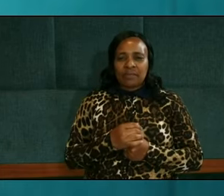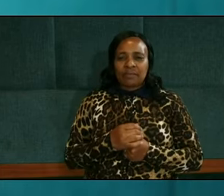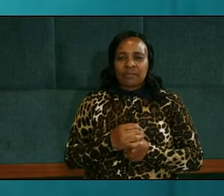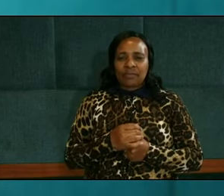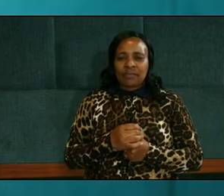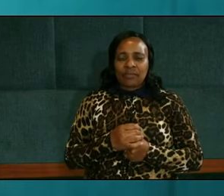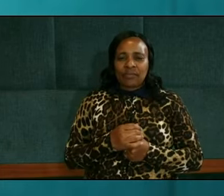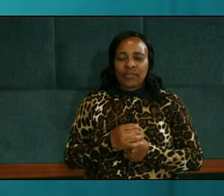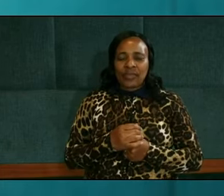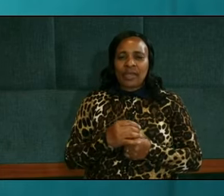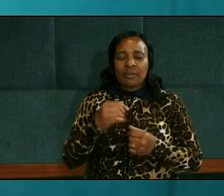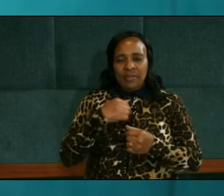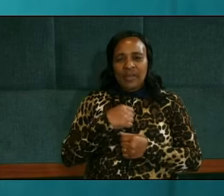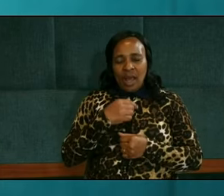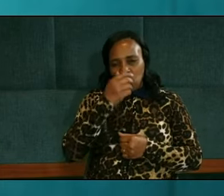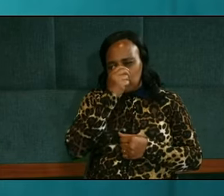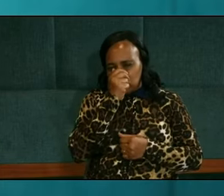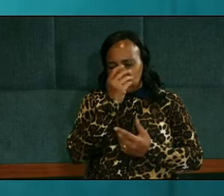a wish,